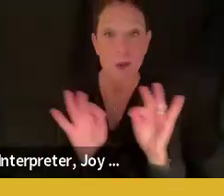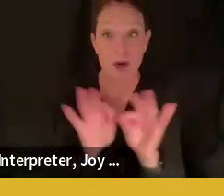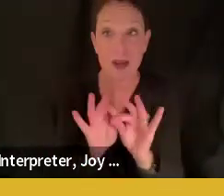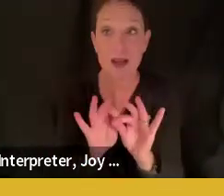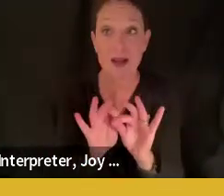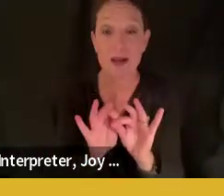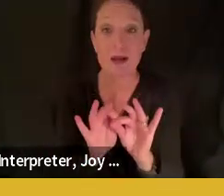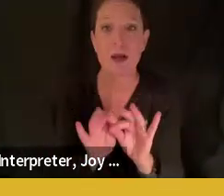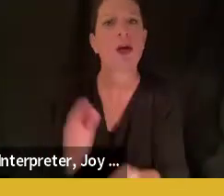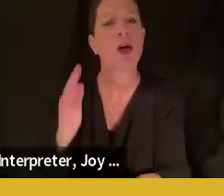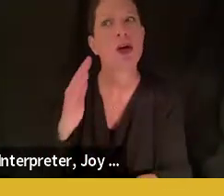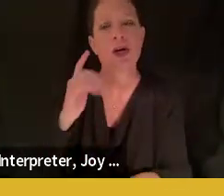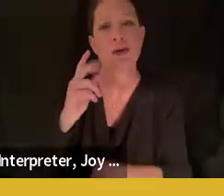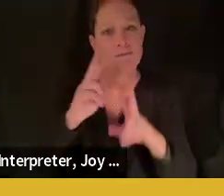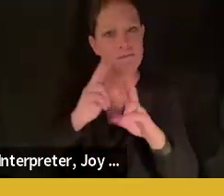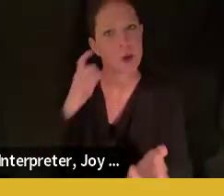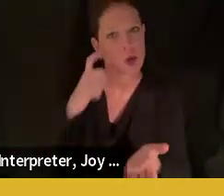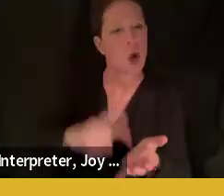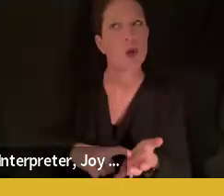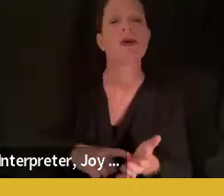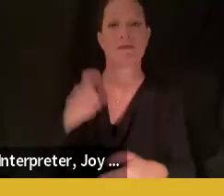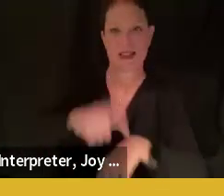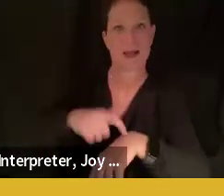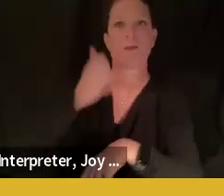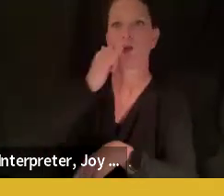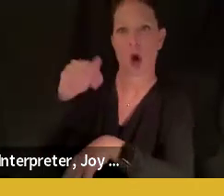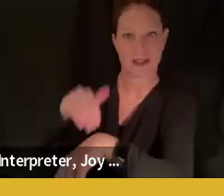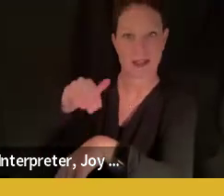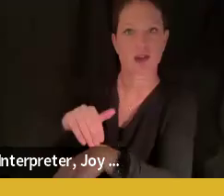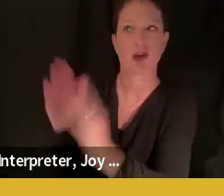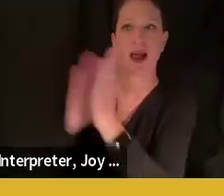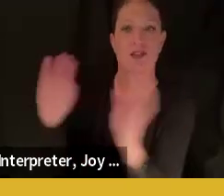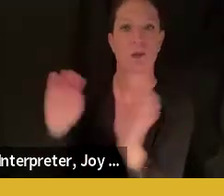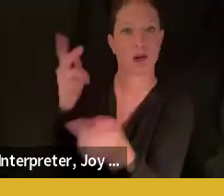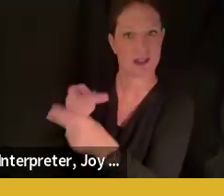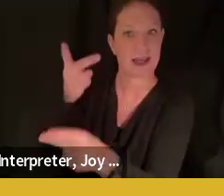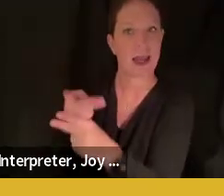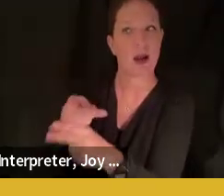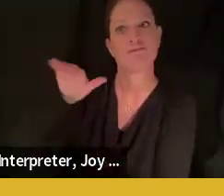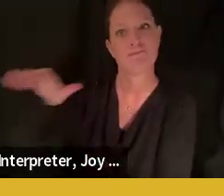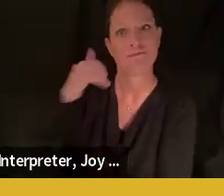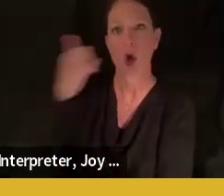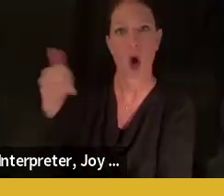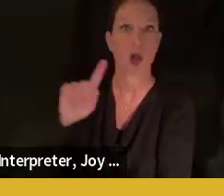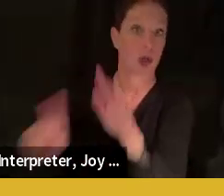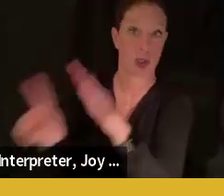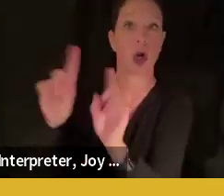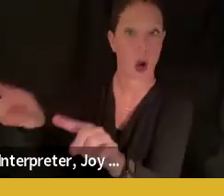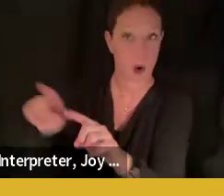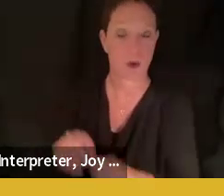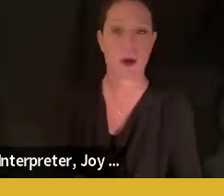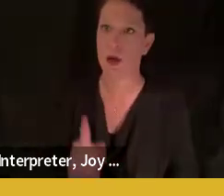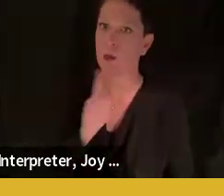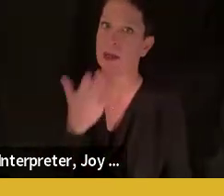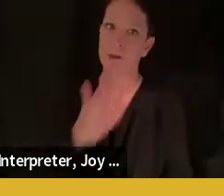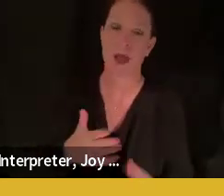it's time to call your doctor or seek that emergency medical care. If you have those really bad